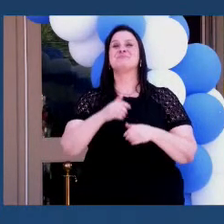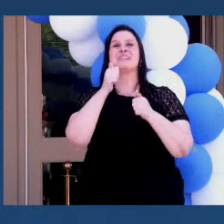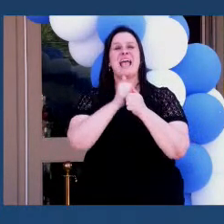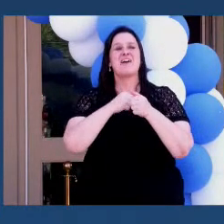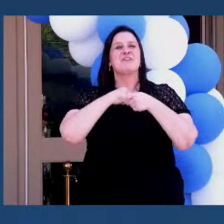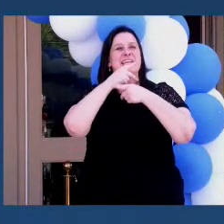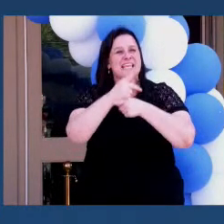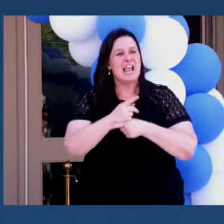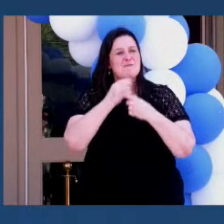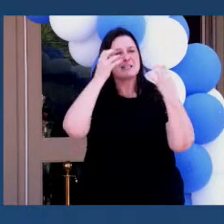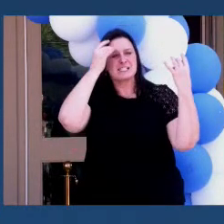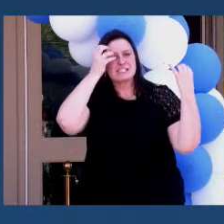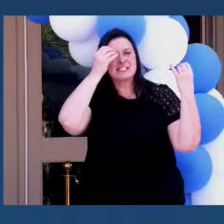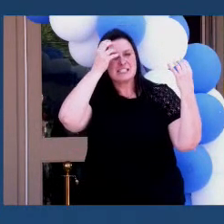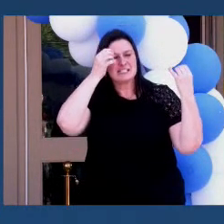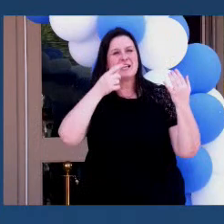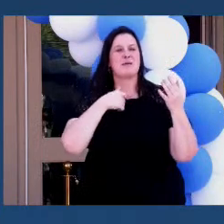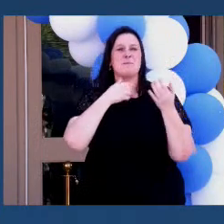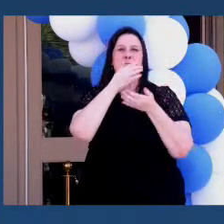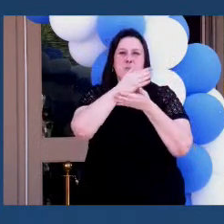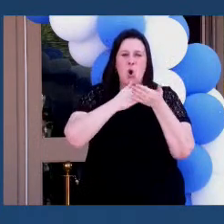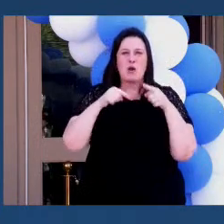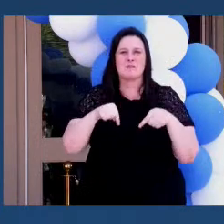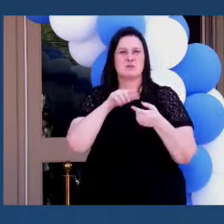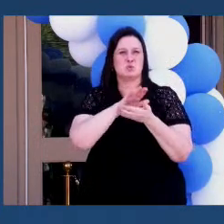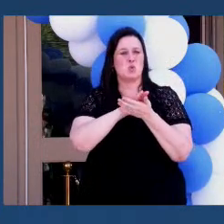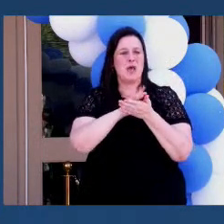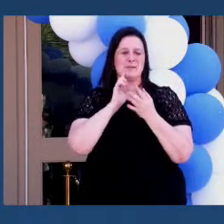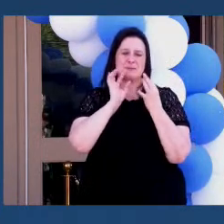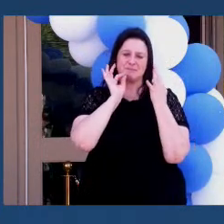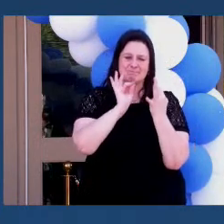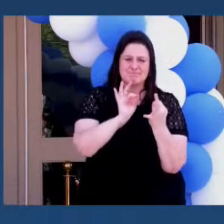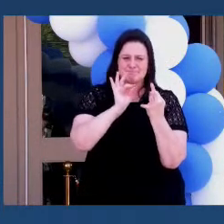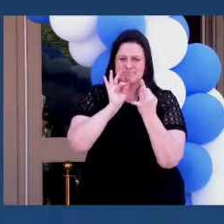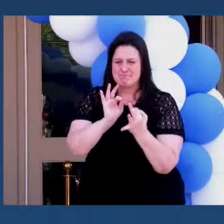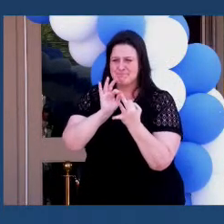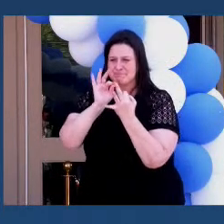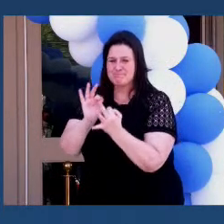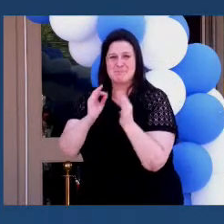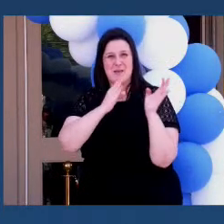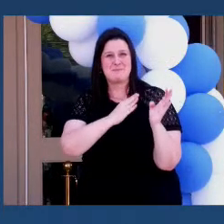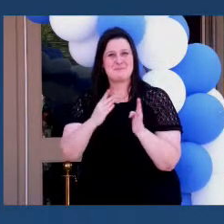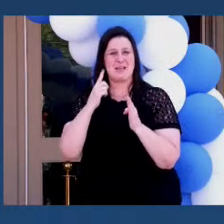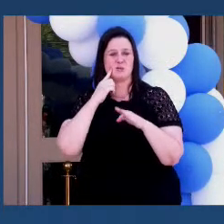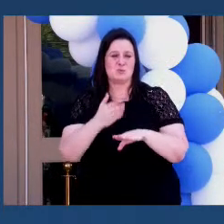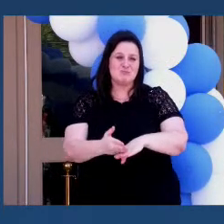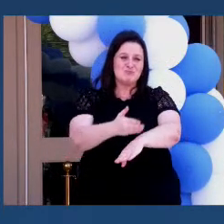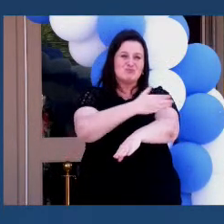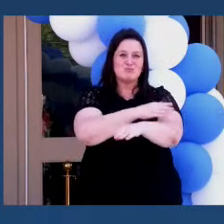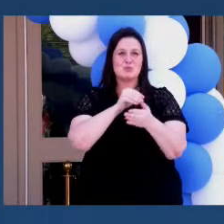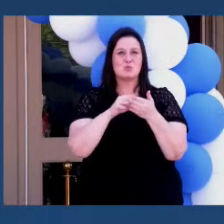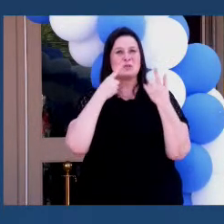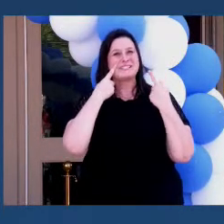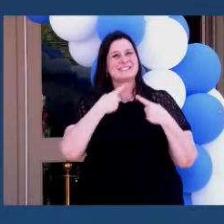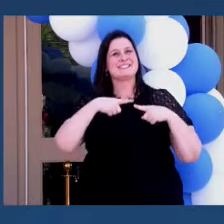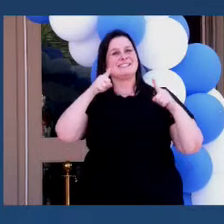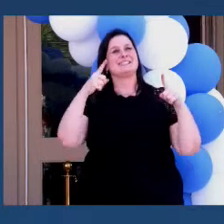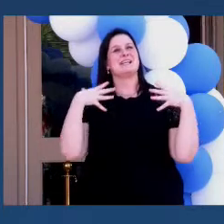out feature in this school has been meticulously planned to enhance student success and